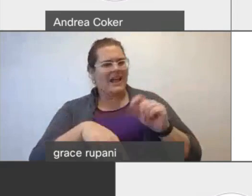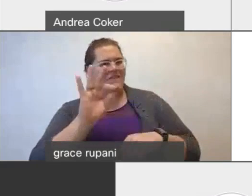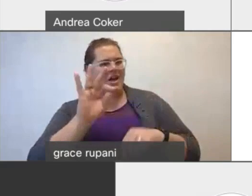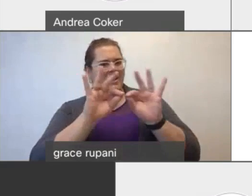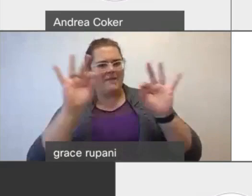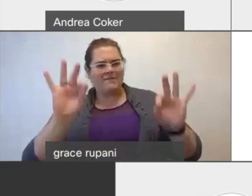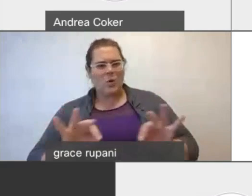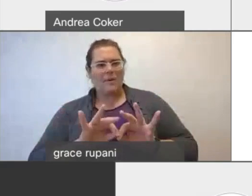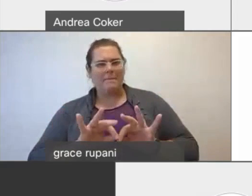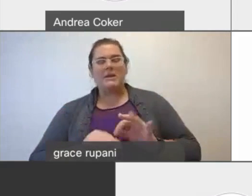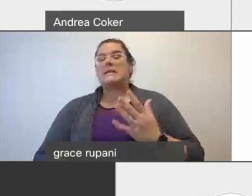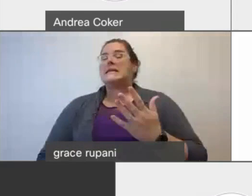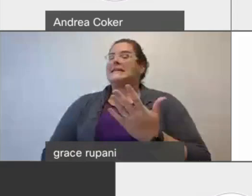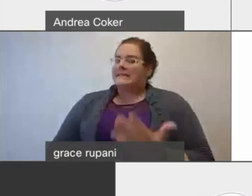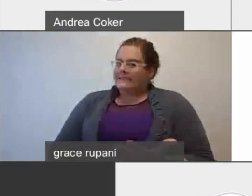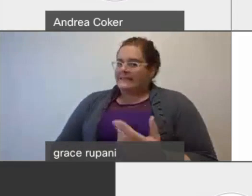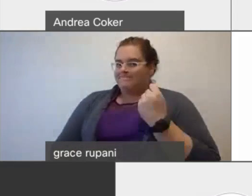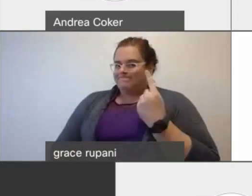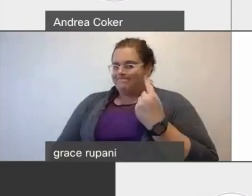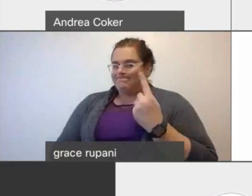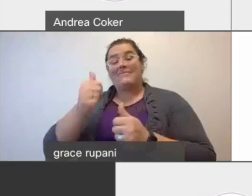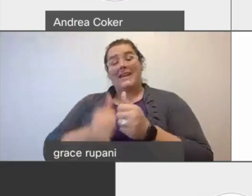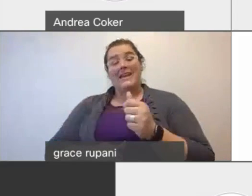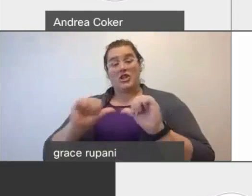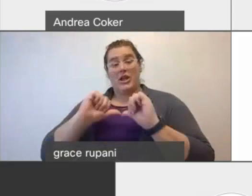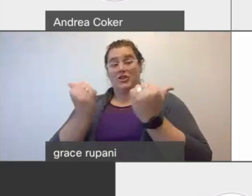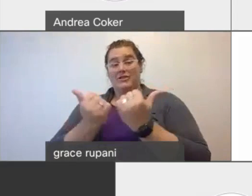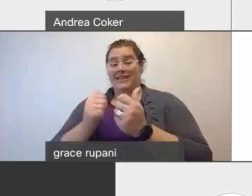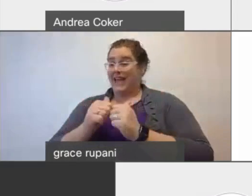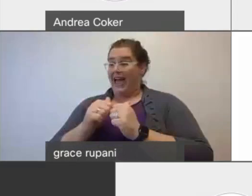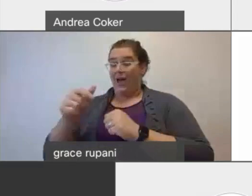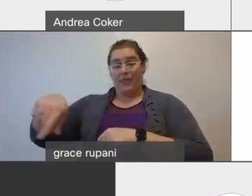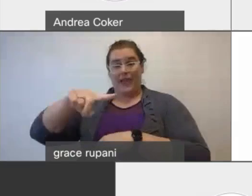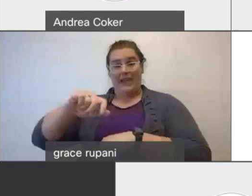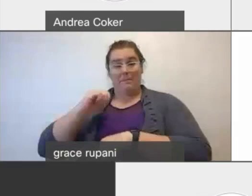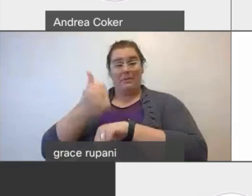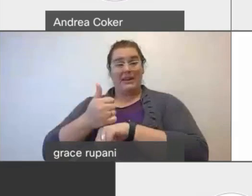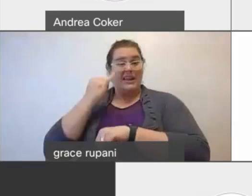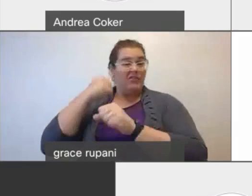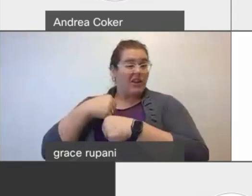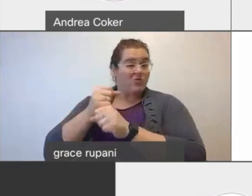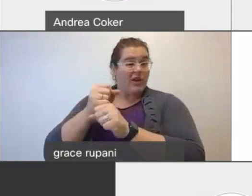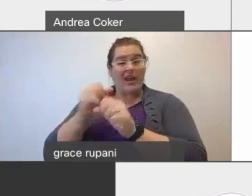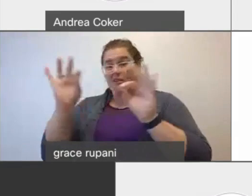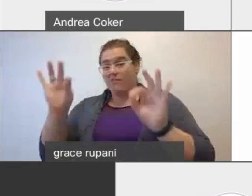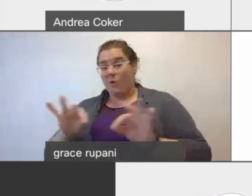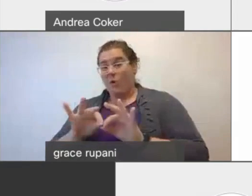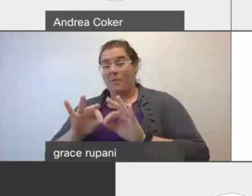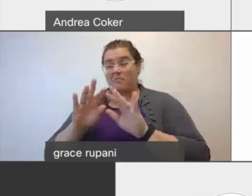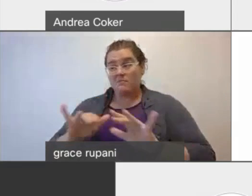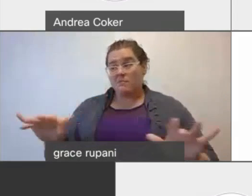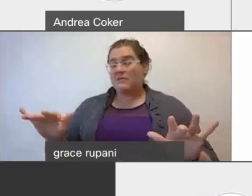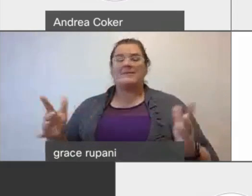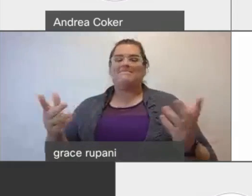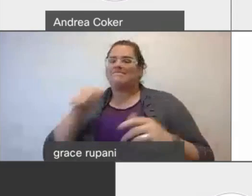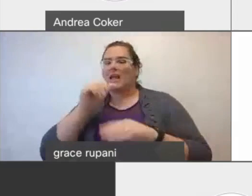How this gets implemented in each agency would be up to that agency. So, so there is not,